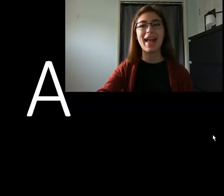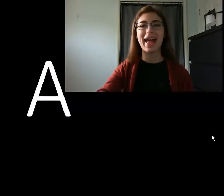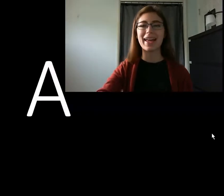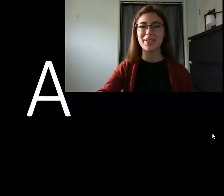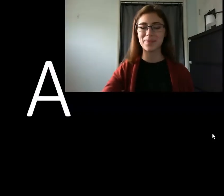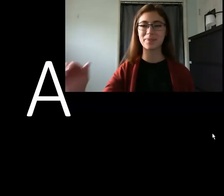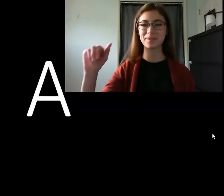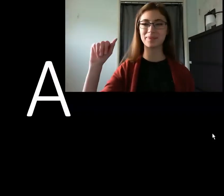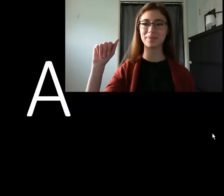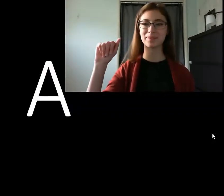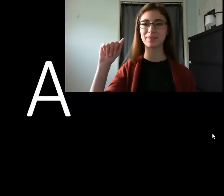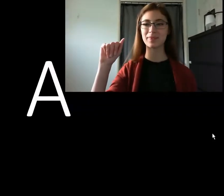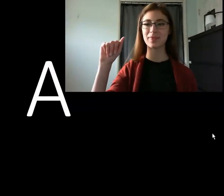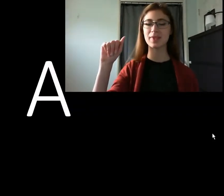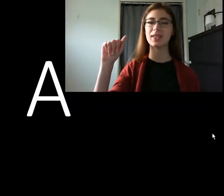A.